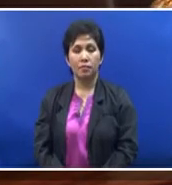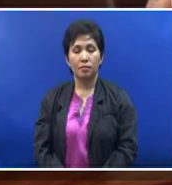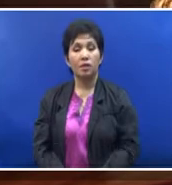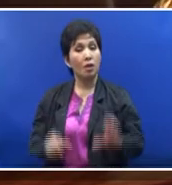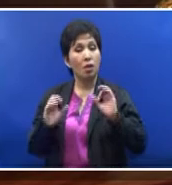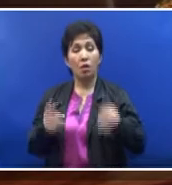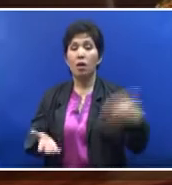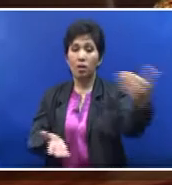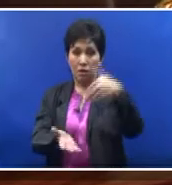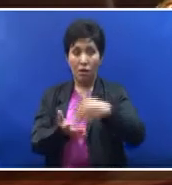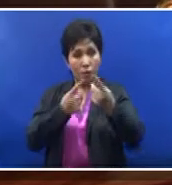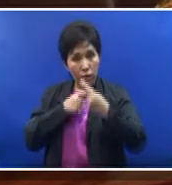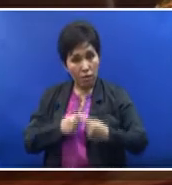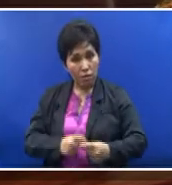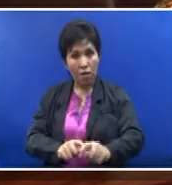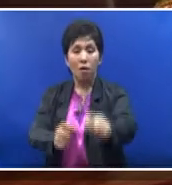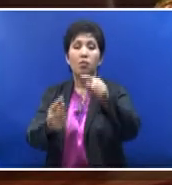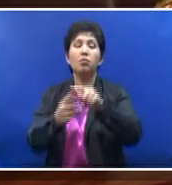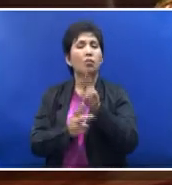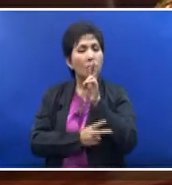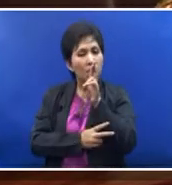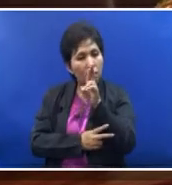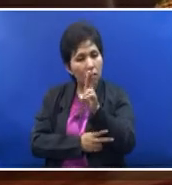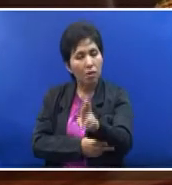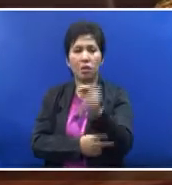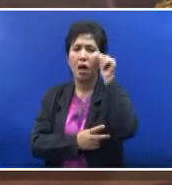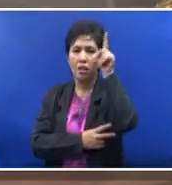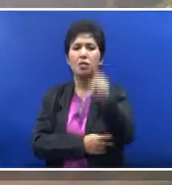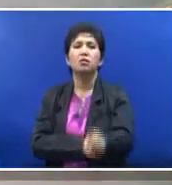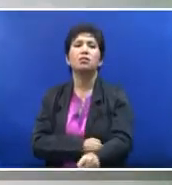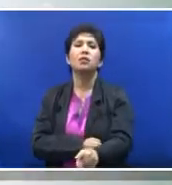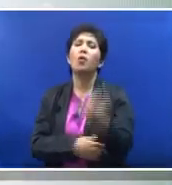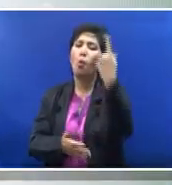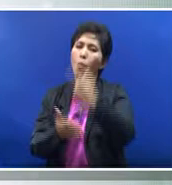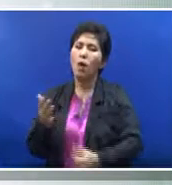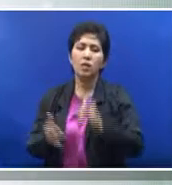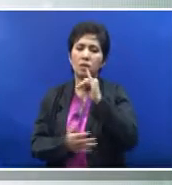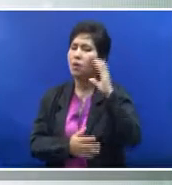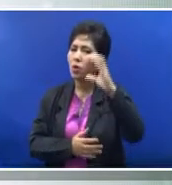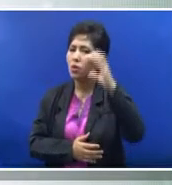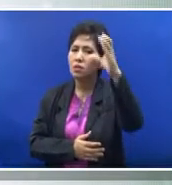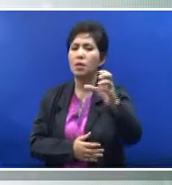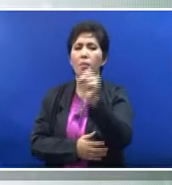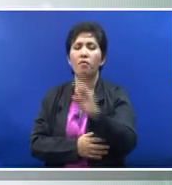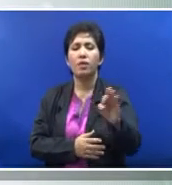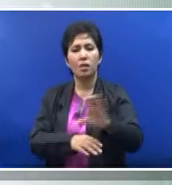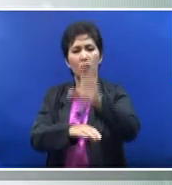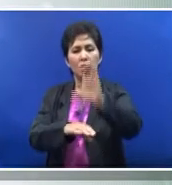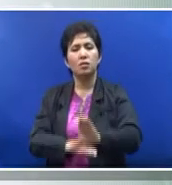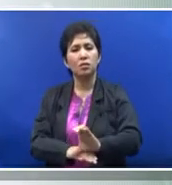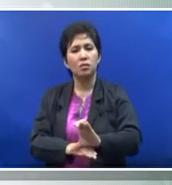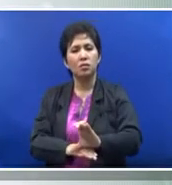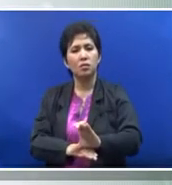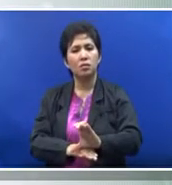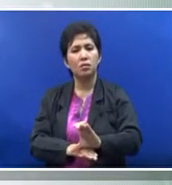Okay, again, we try to really understand, okay, what is the concepts of culture.